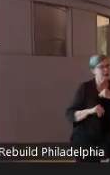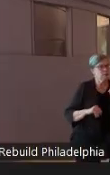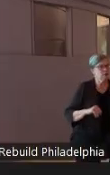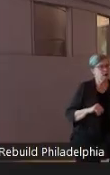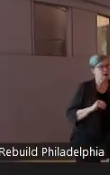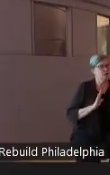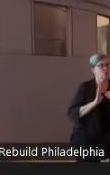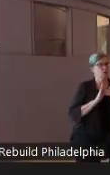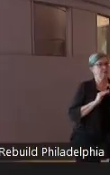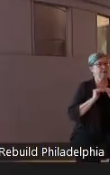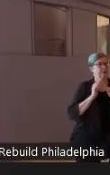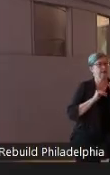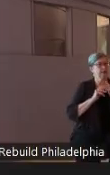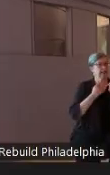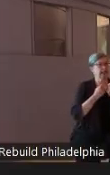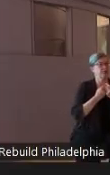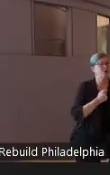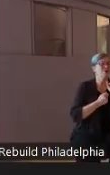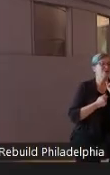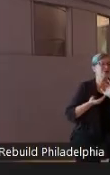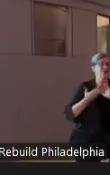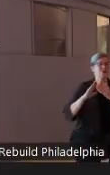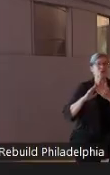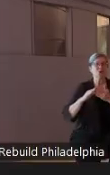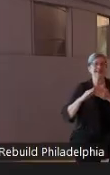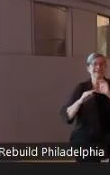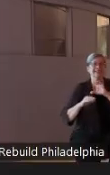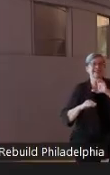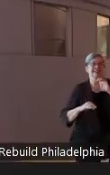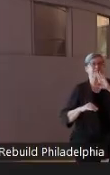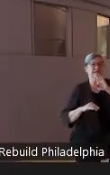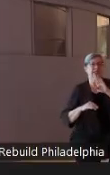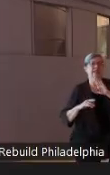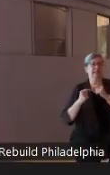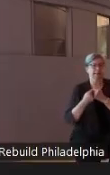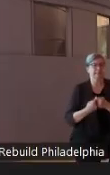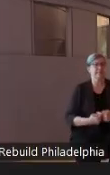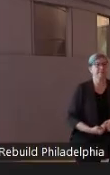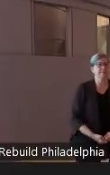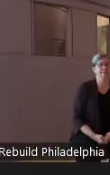of the Rebuild team and also the Community Capacity Builders team.